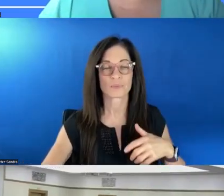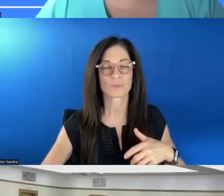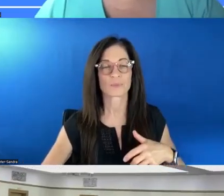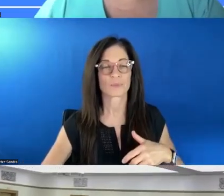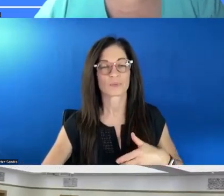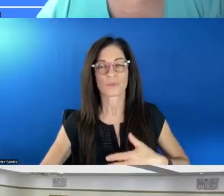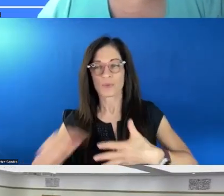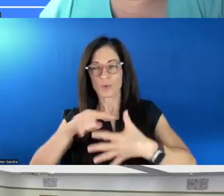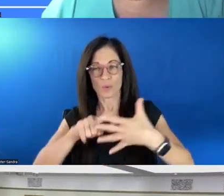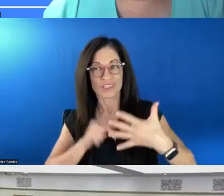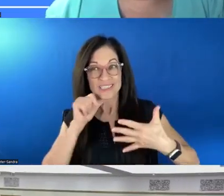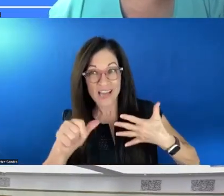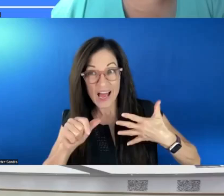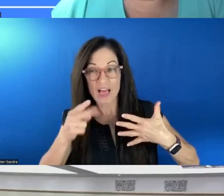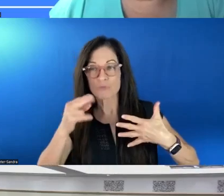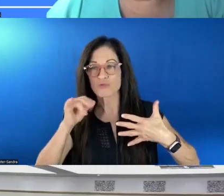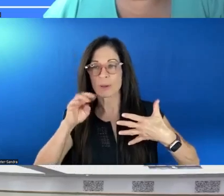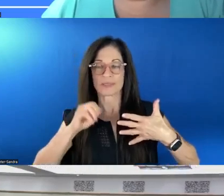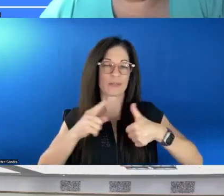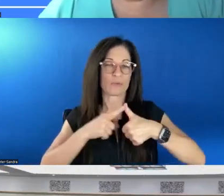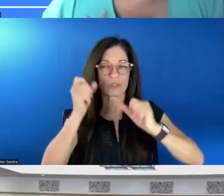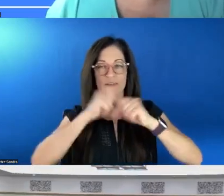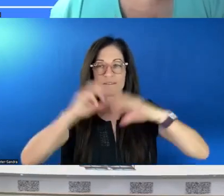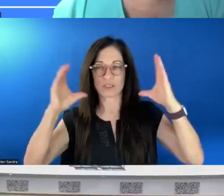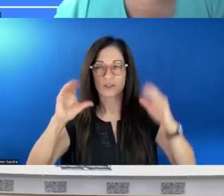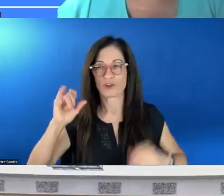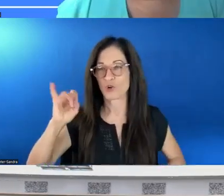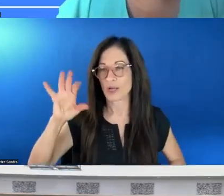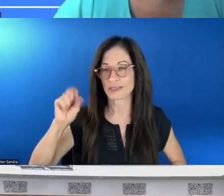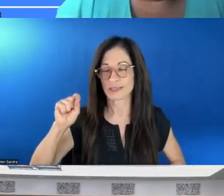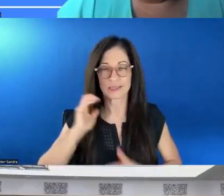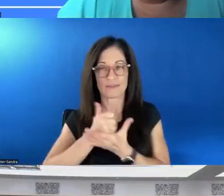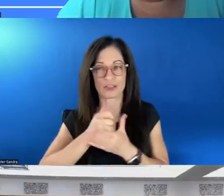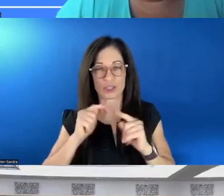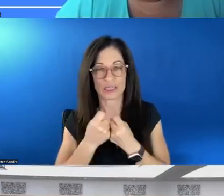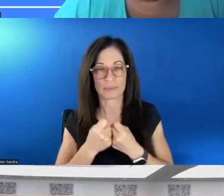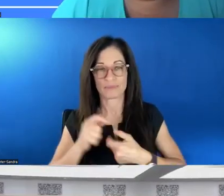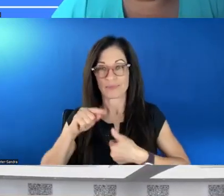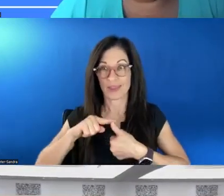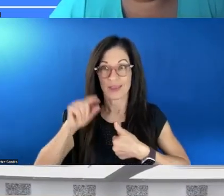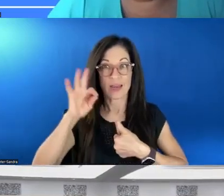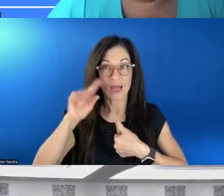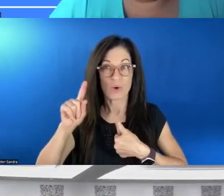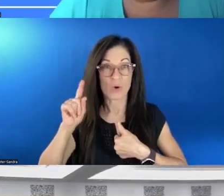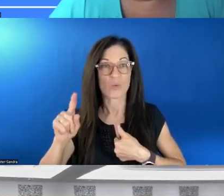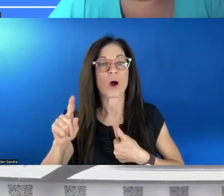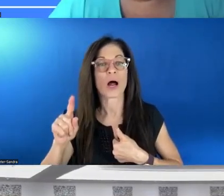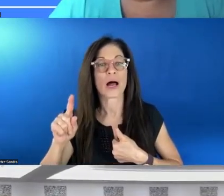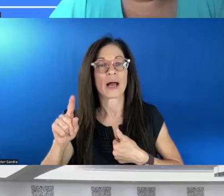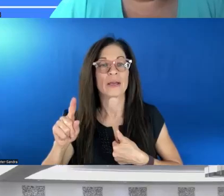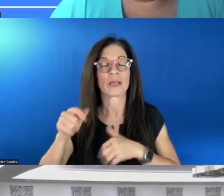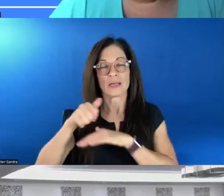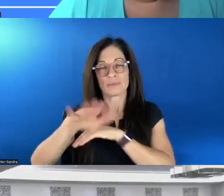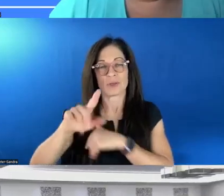a premise of the original vision of the Crisis Intervention Teams, or CIT? Is it A, 911 dispatches closest CIT